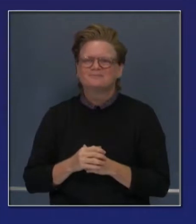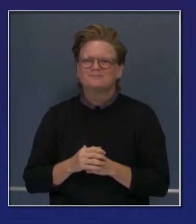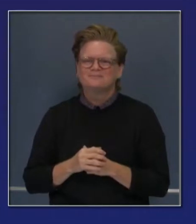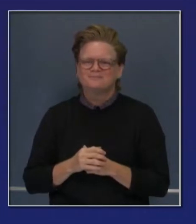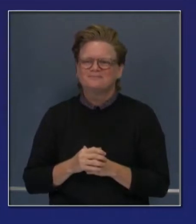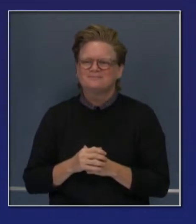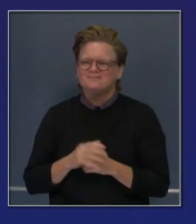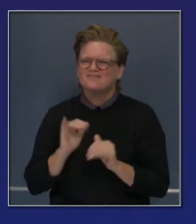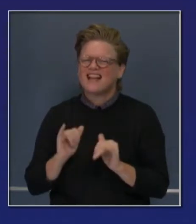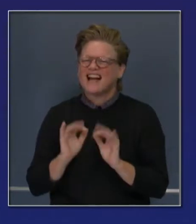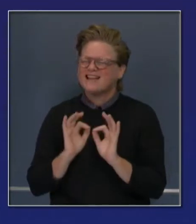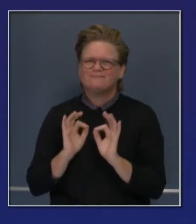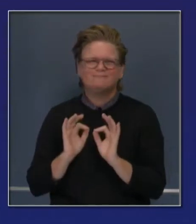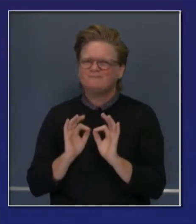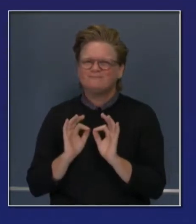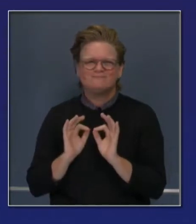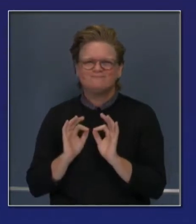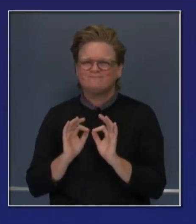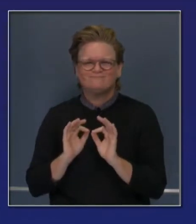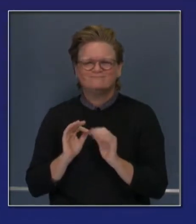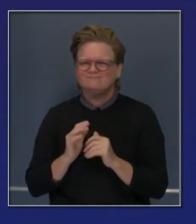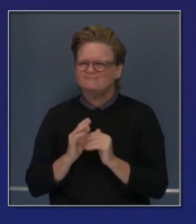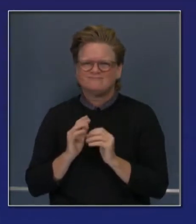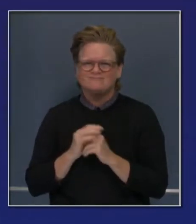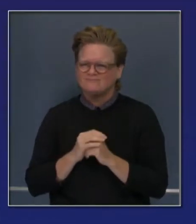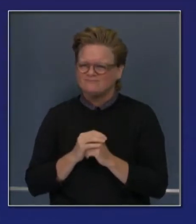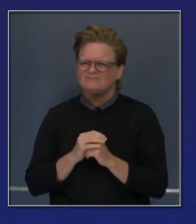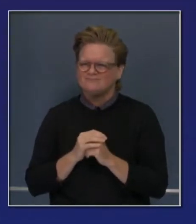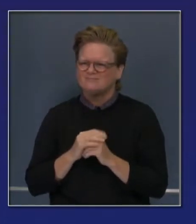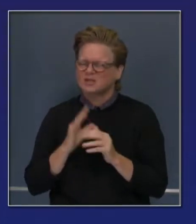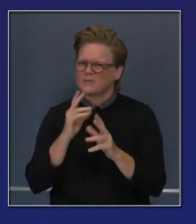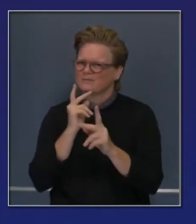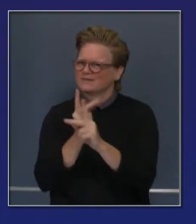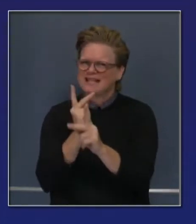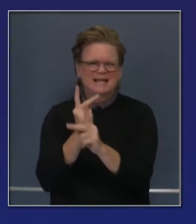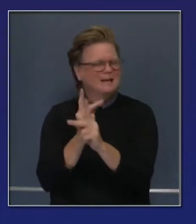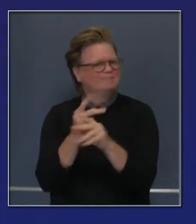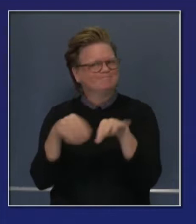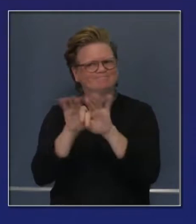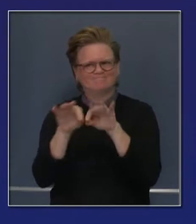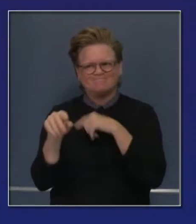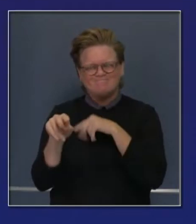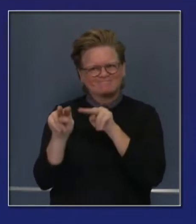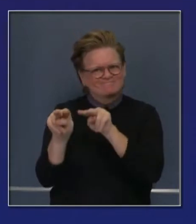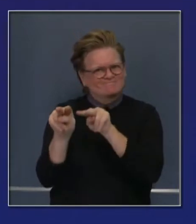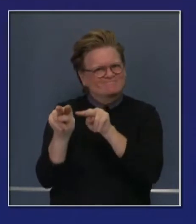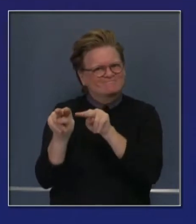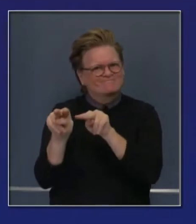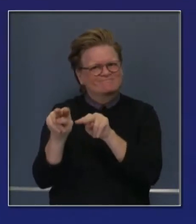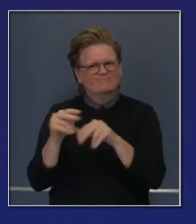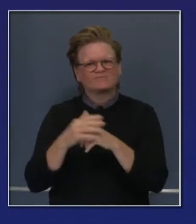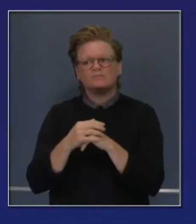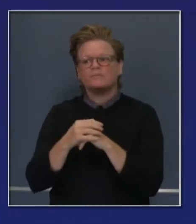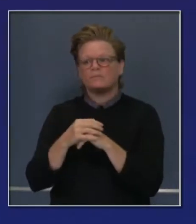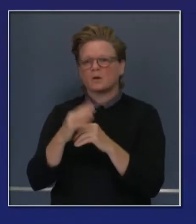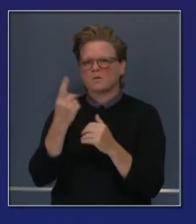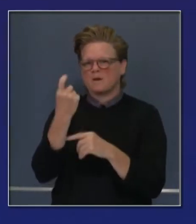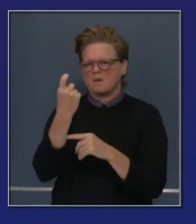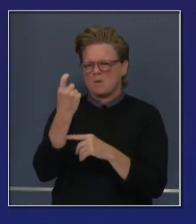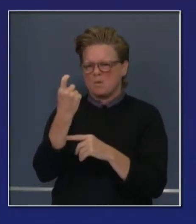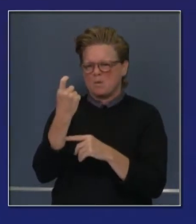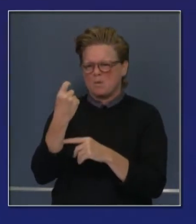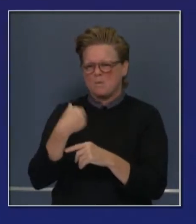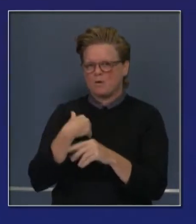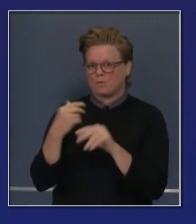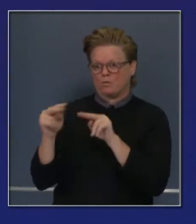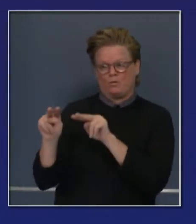held the line in total number of acres burned. And one other fire that we're monitoring